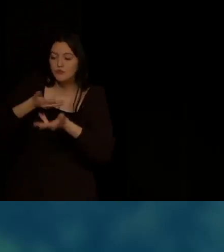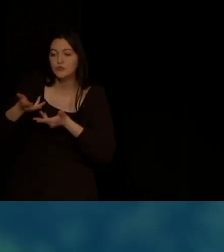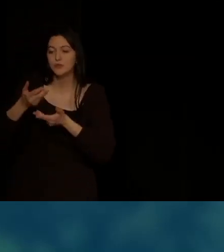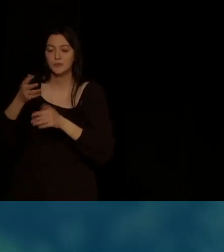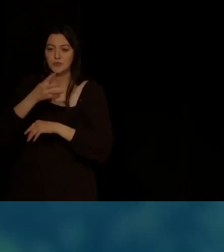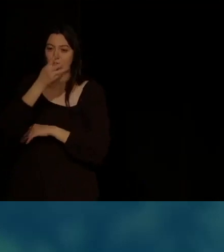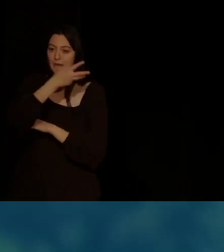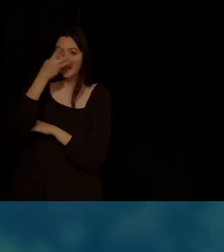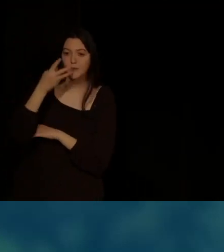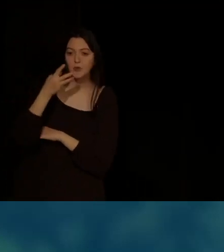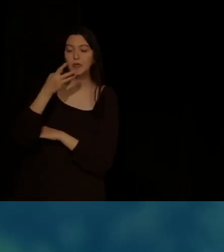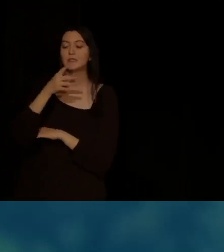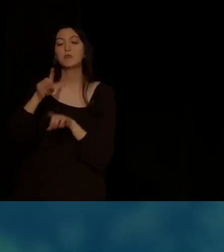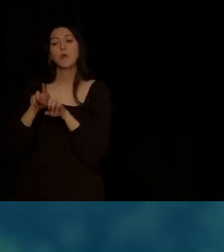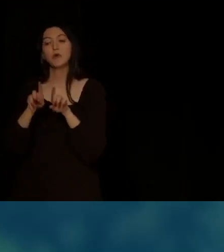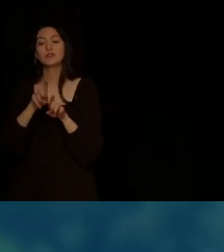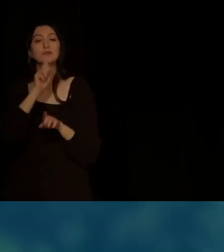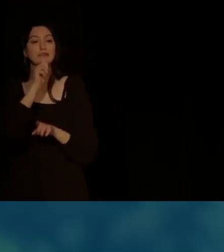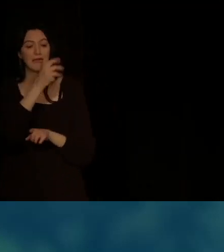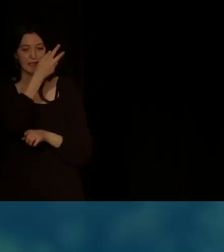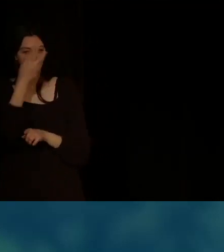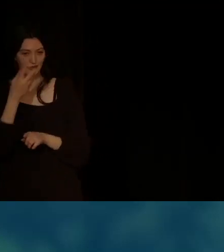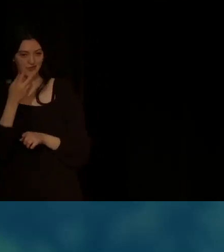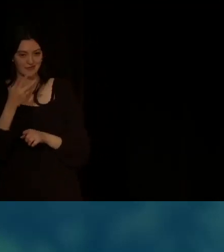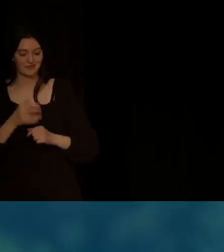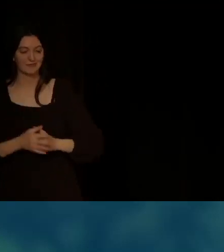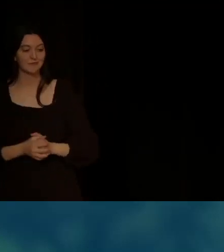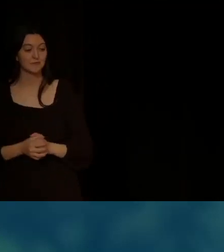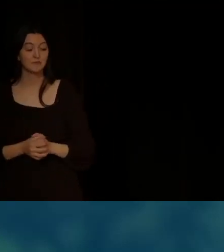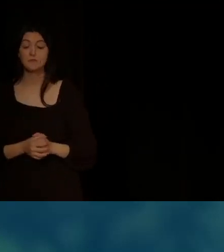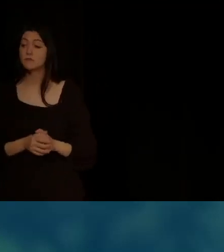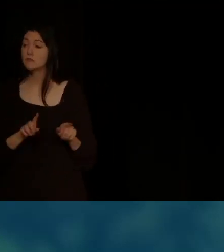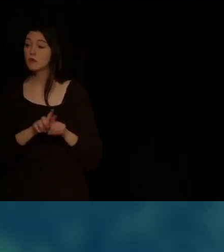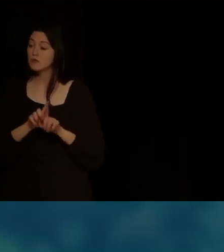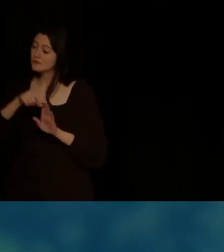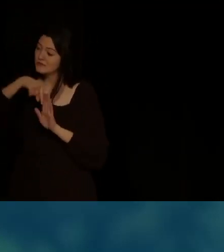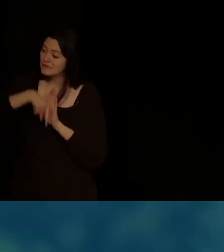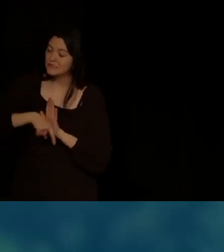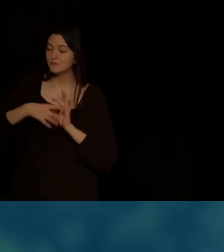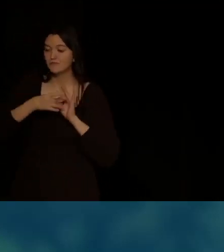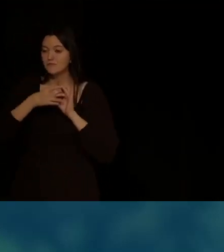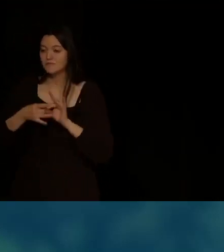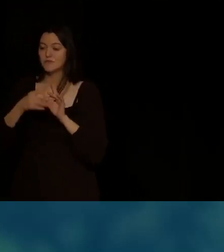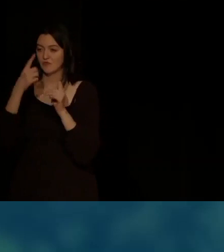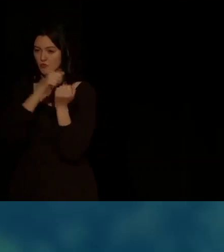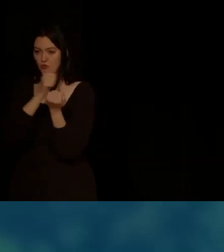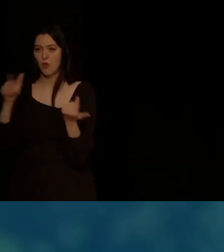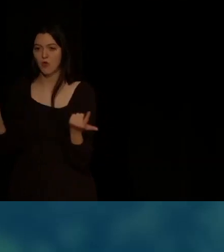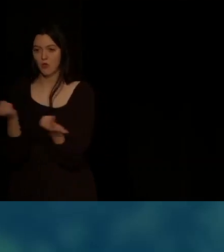immigrants and non-immigrants, as well as a deeper belonging for all.